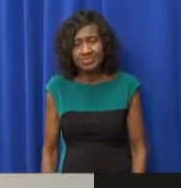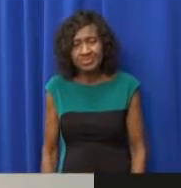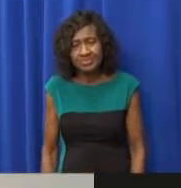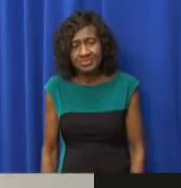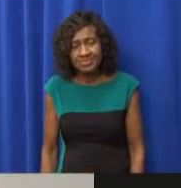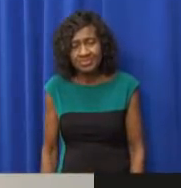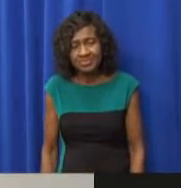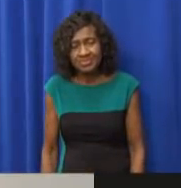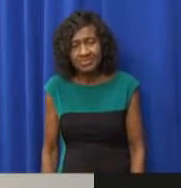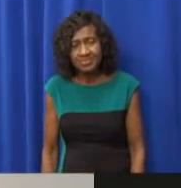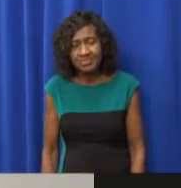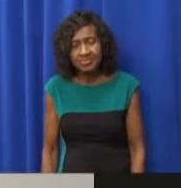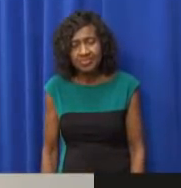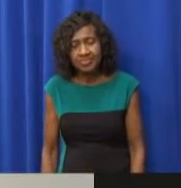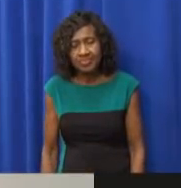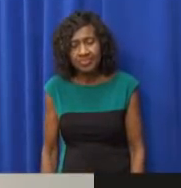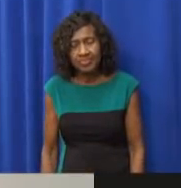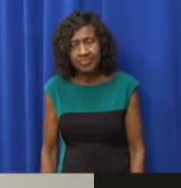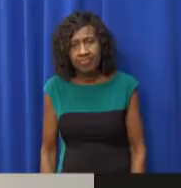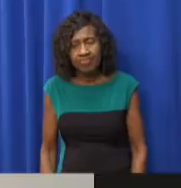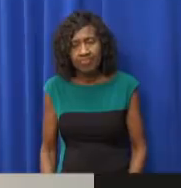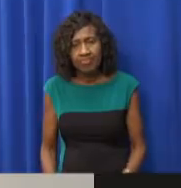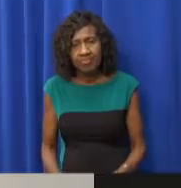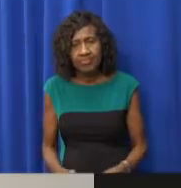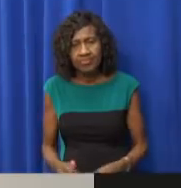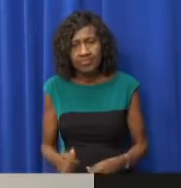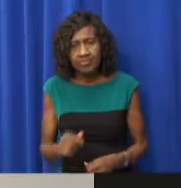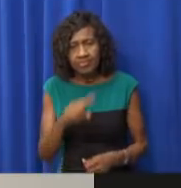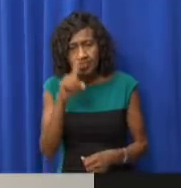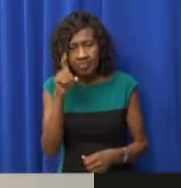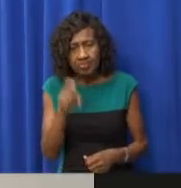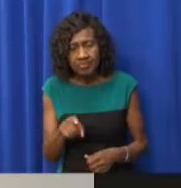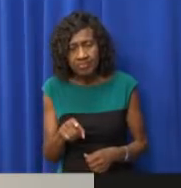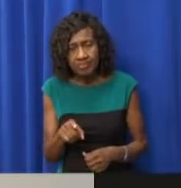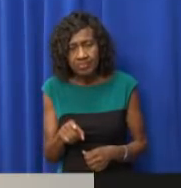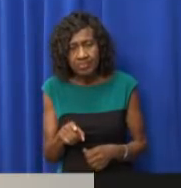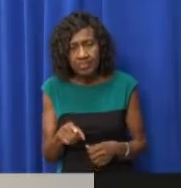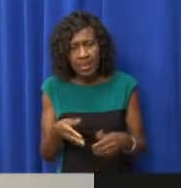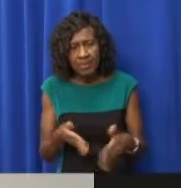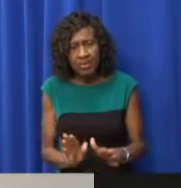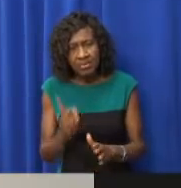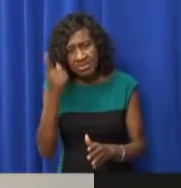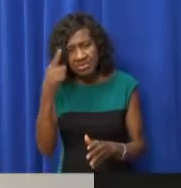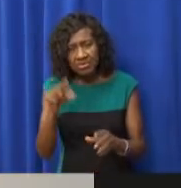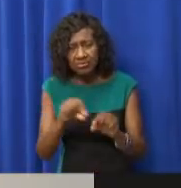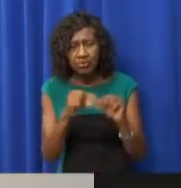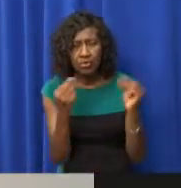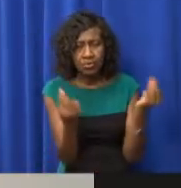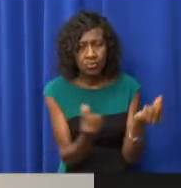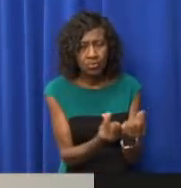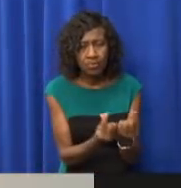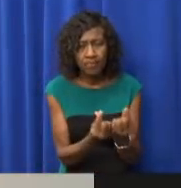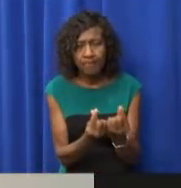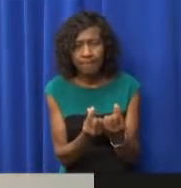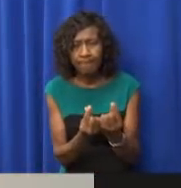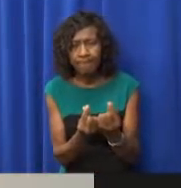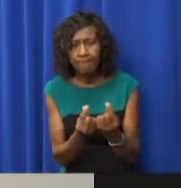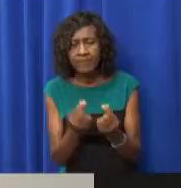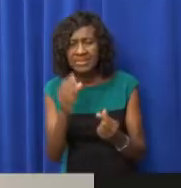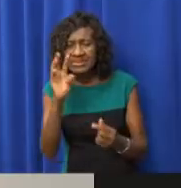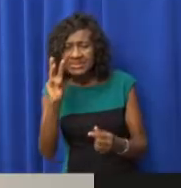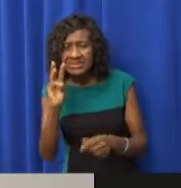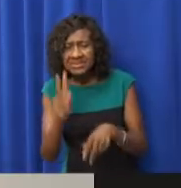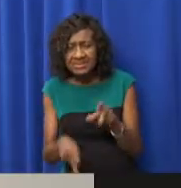And with permissions for small groups up to 6 to meet up soon, is